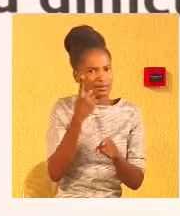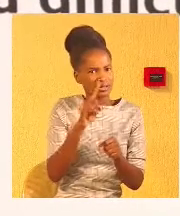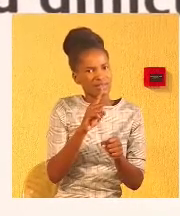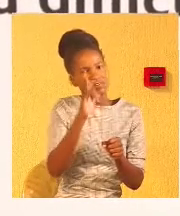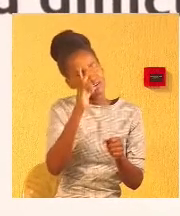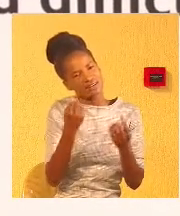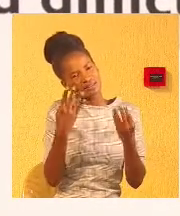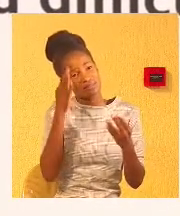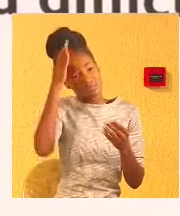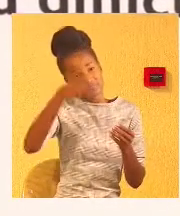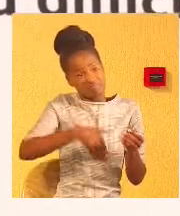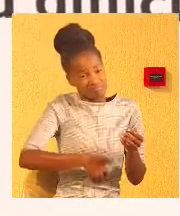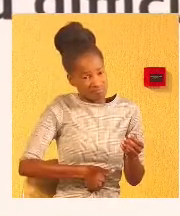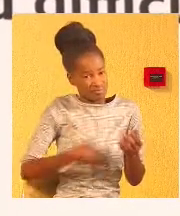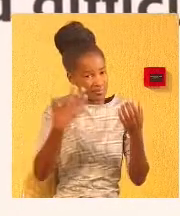We all know that